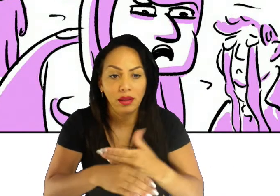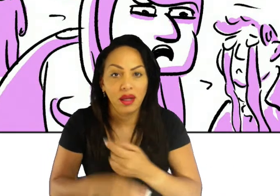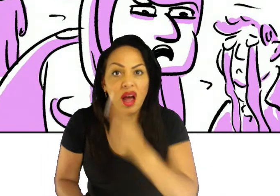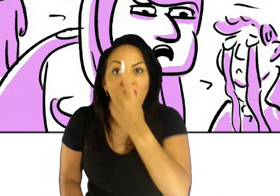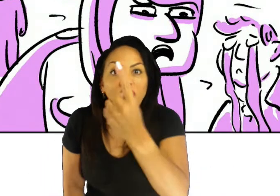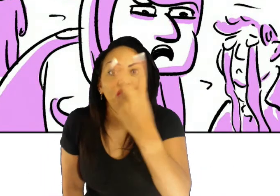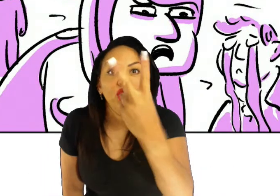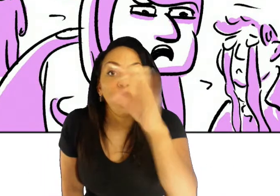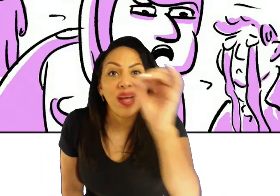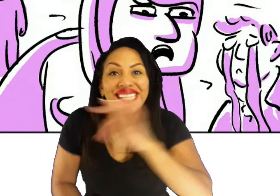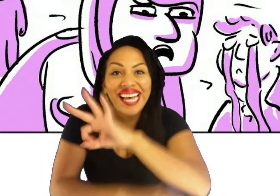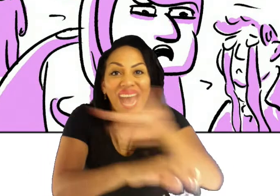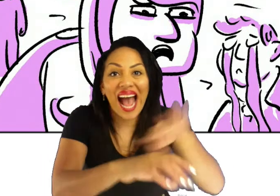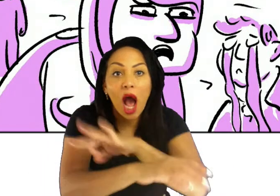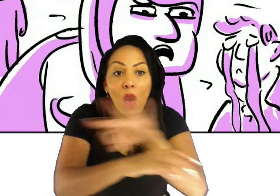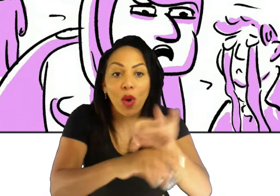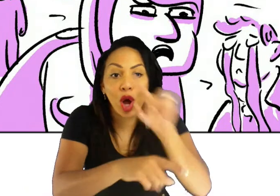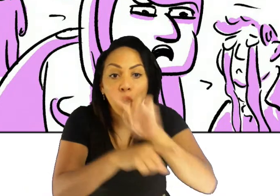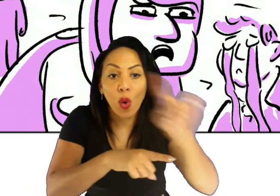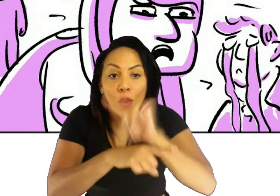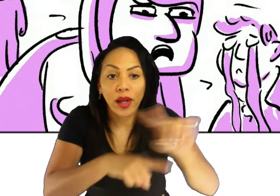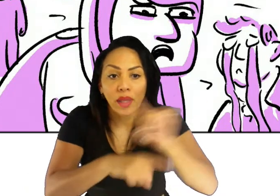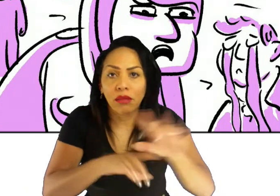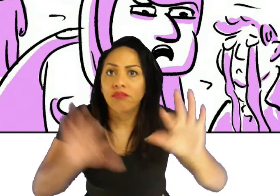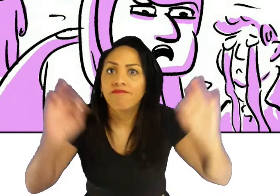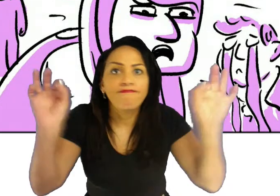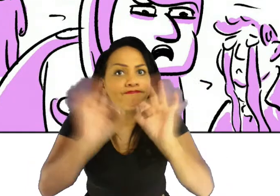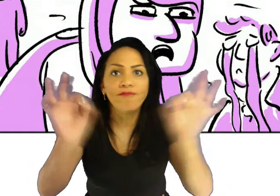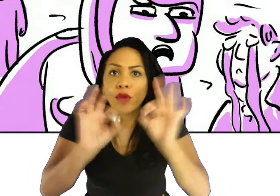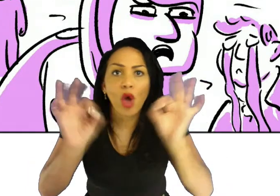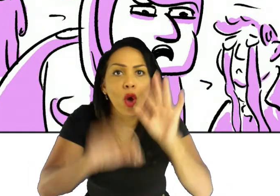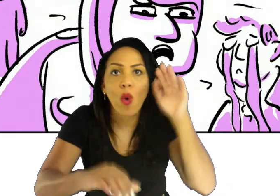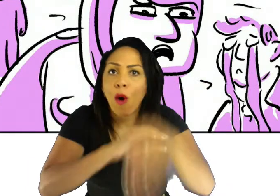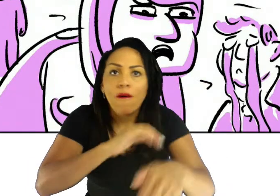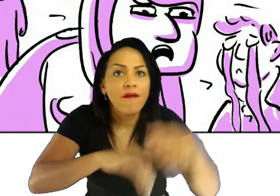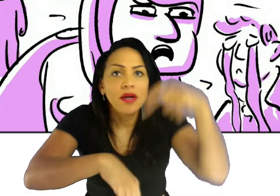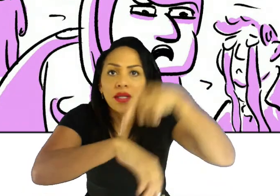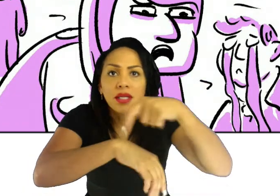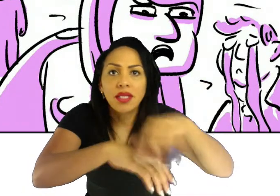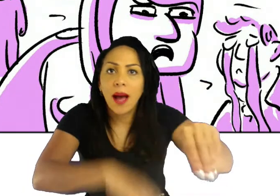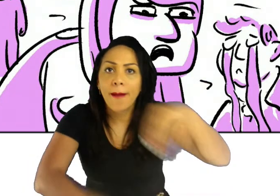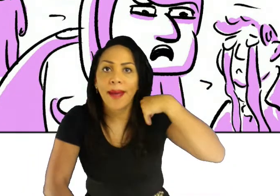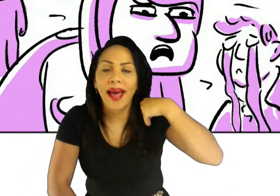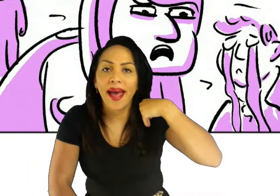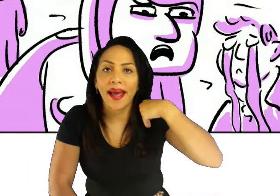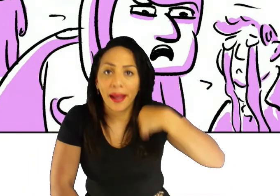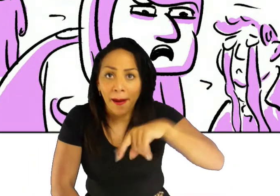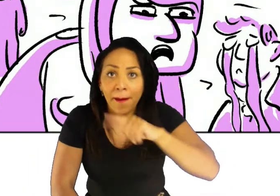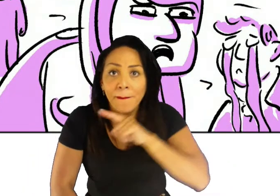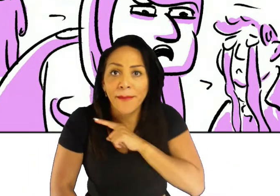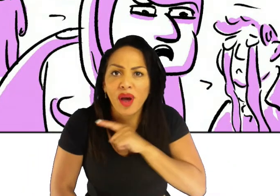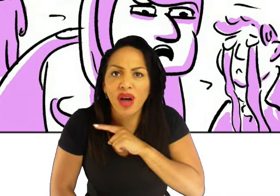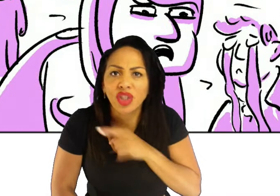weeks for no overtime pay, just because you want to work in the games industry, just because it's the